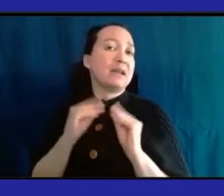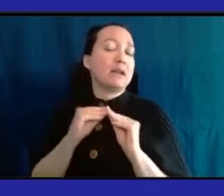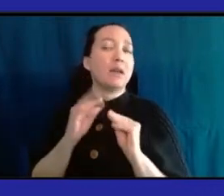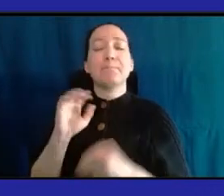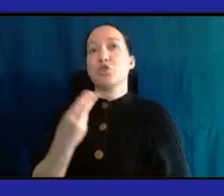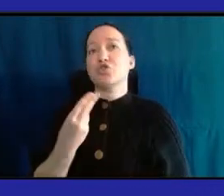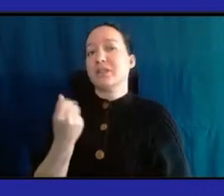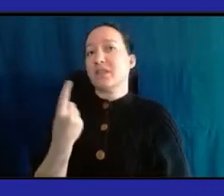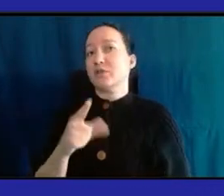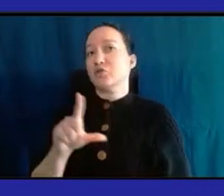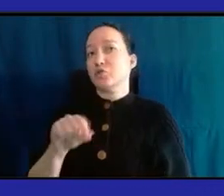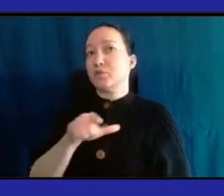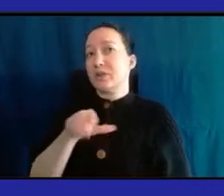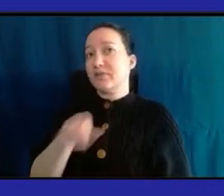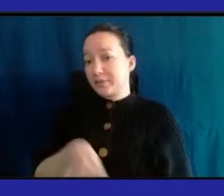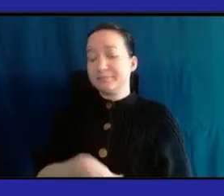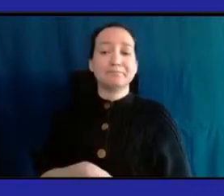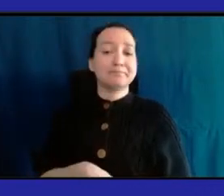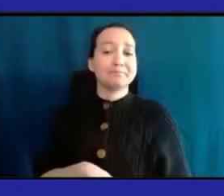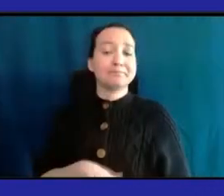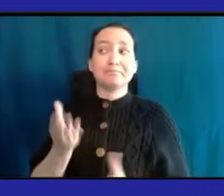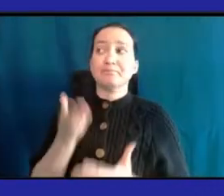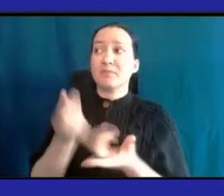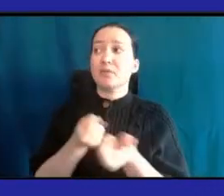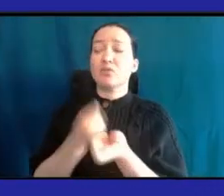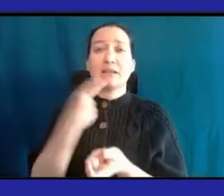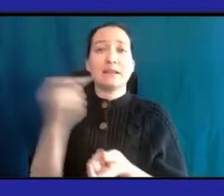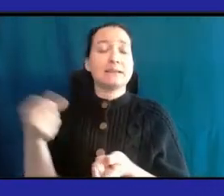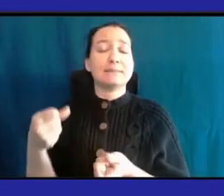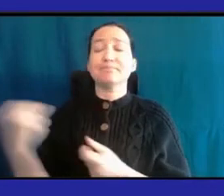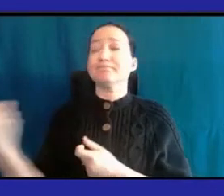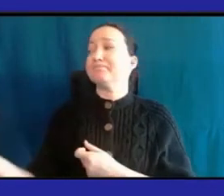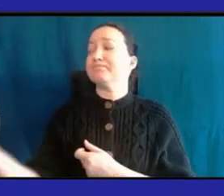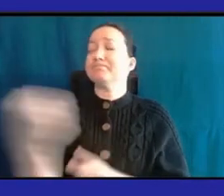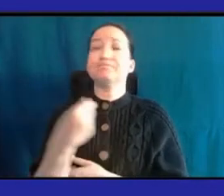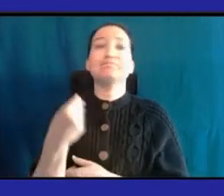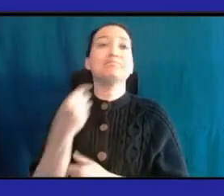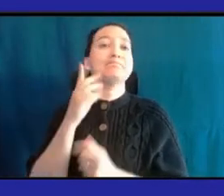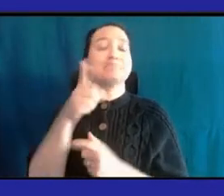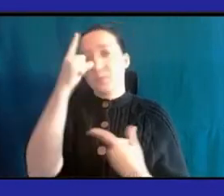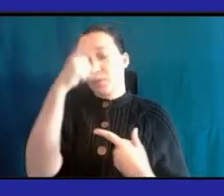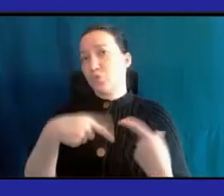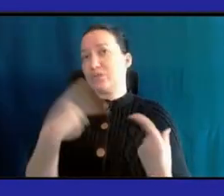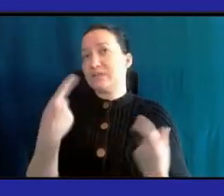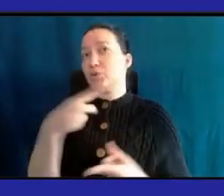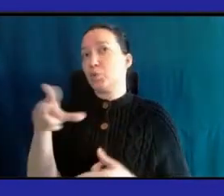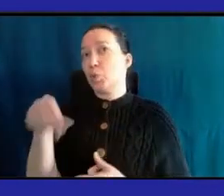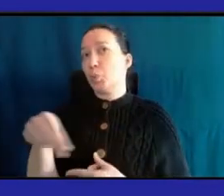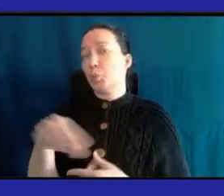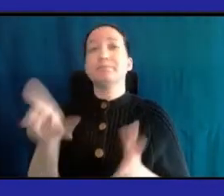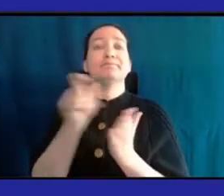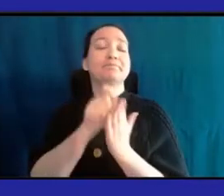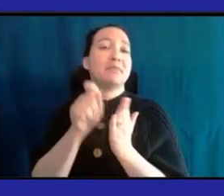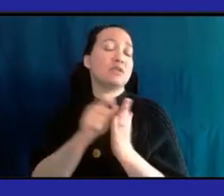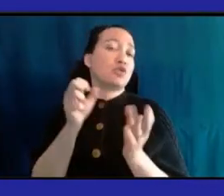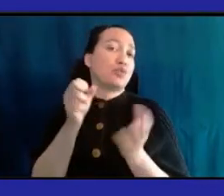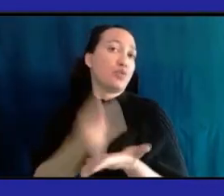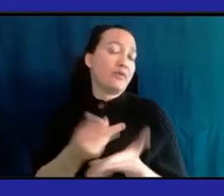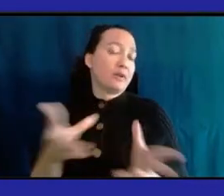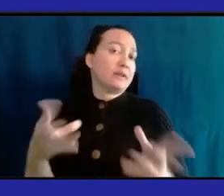March 11th, 2024. All in favor, please say yes. Yes. Opposed, say no. So minutes approved.